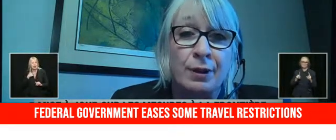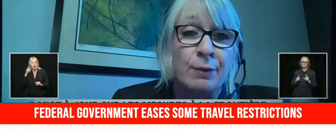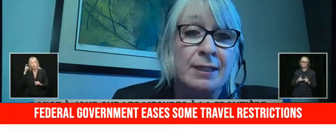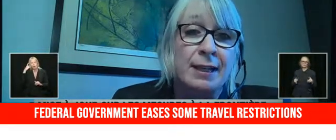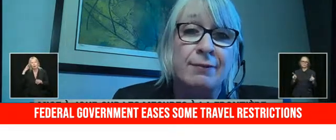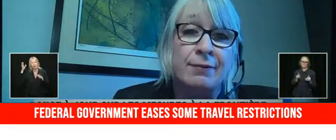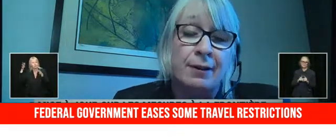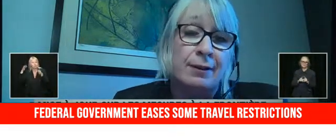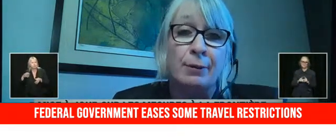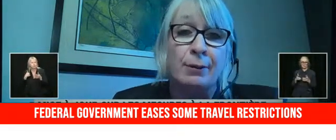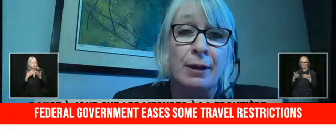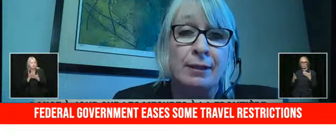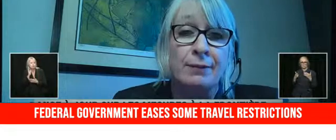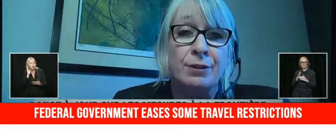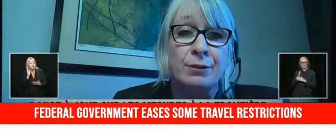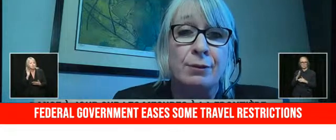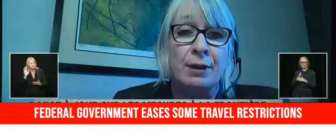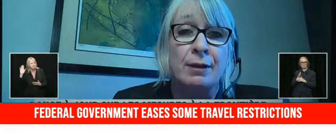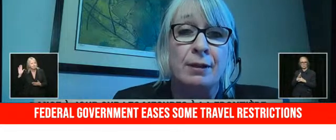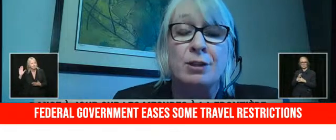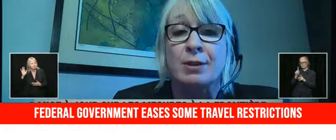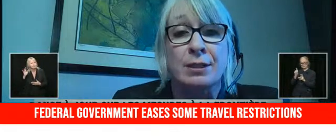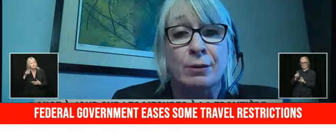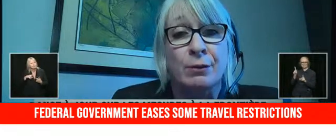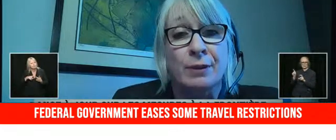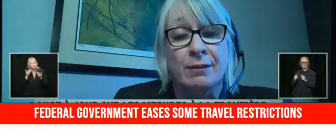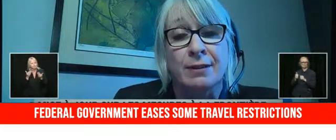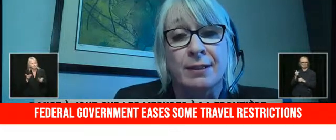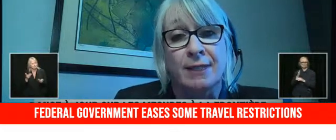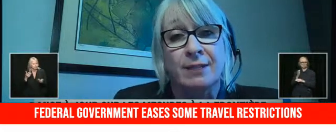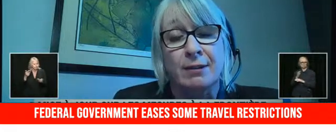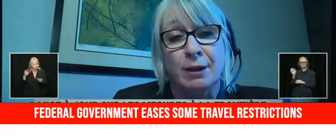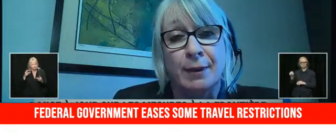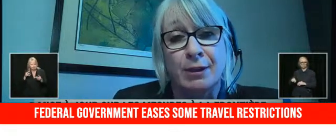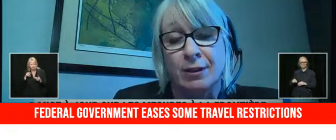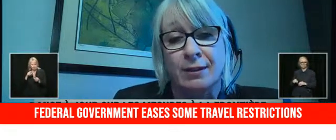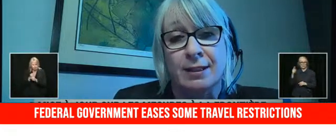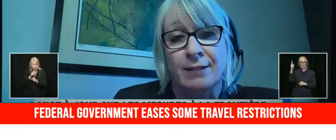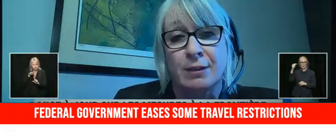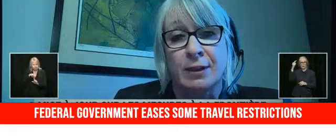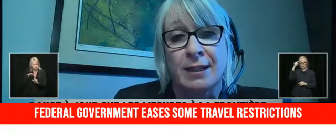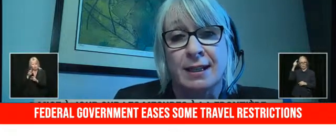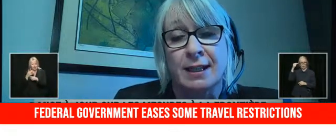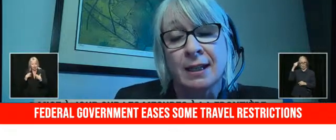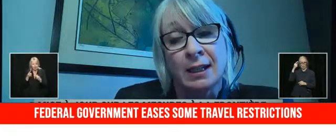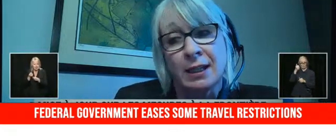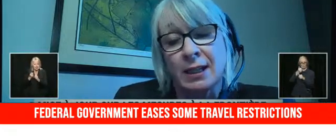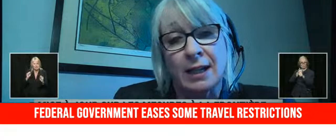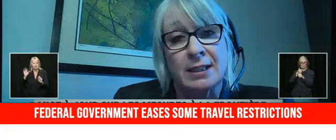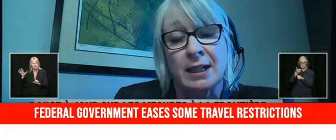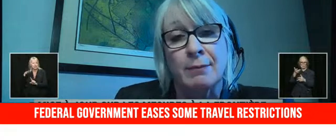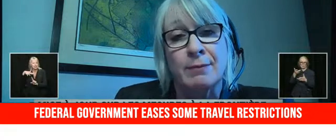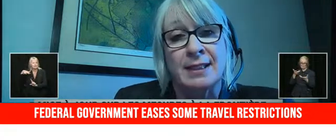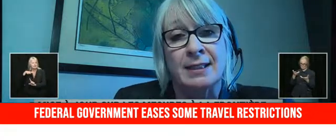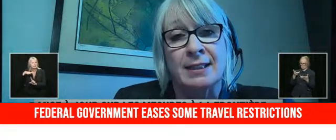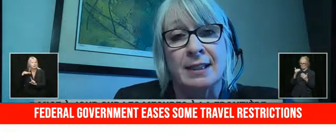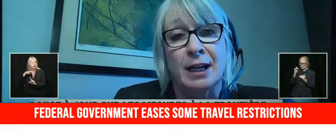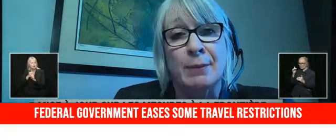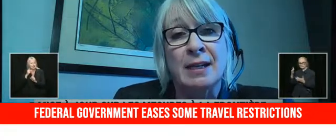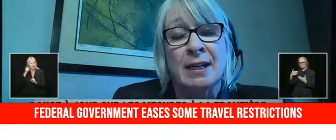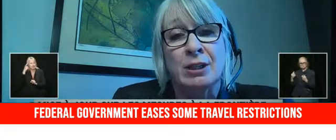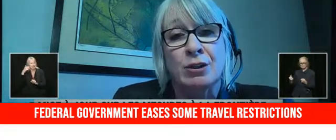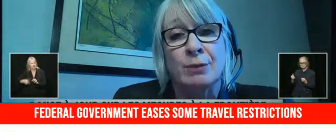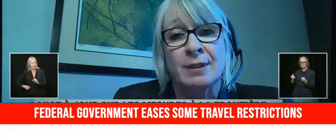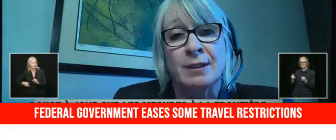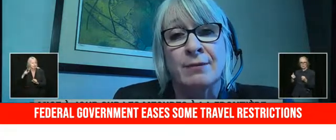course, always have the prerogative to address their own health and safety and occupational health and safety in ways that make sense to